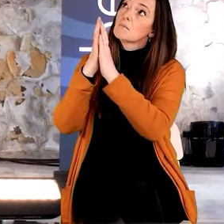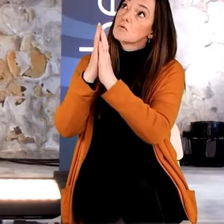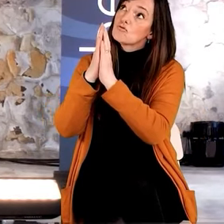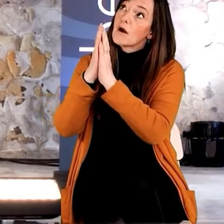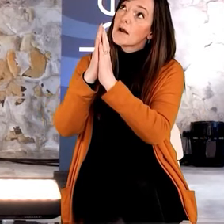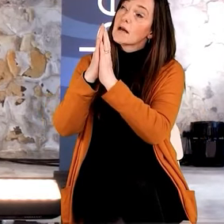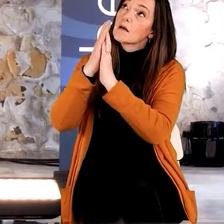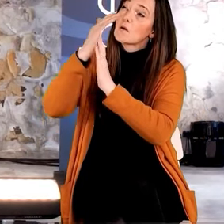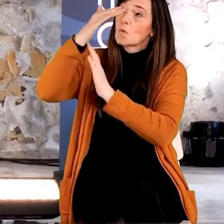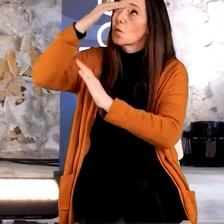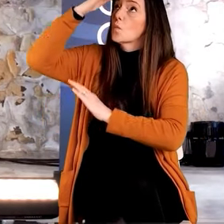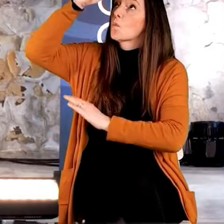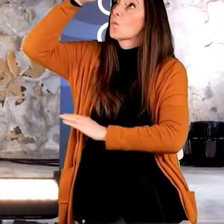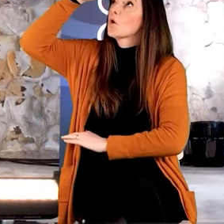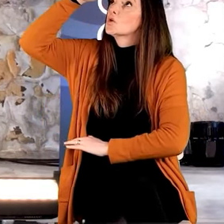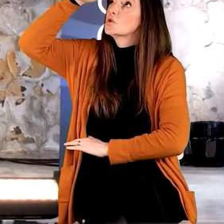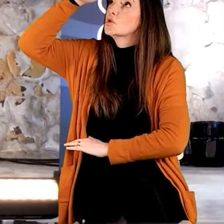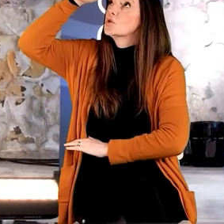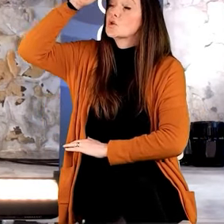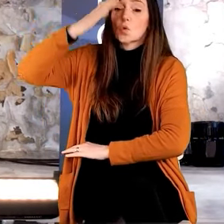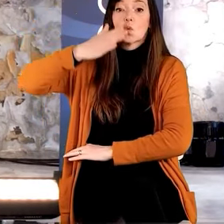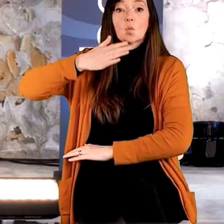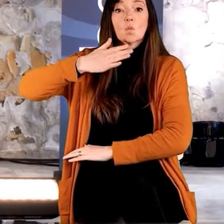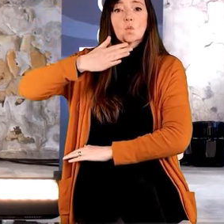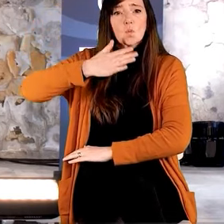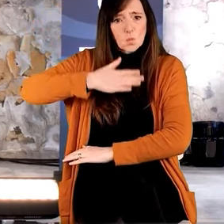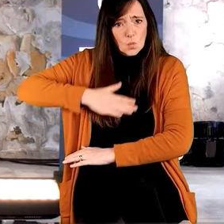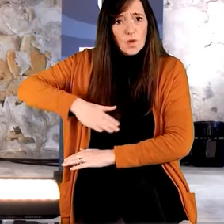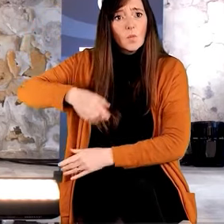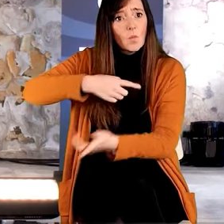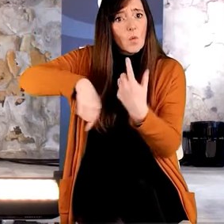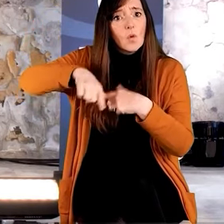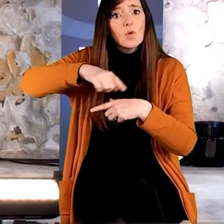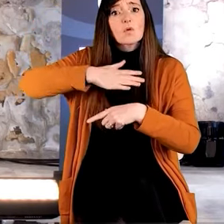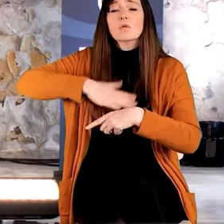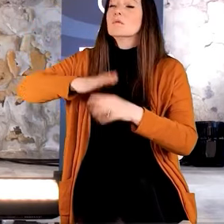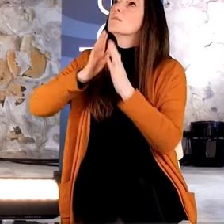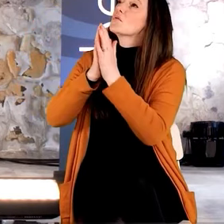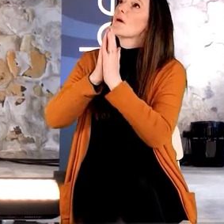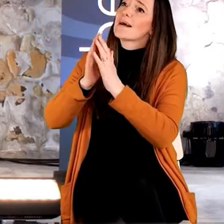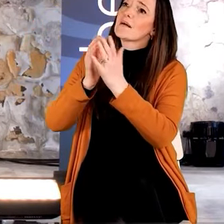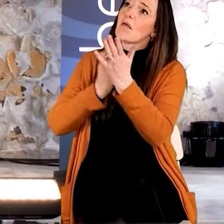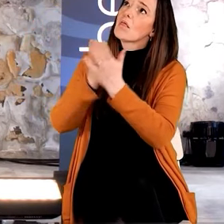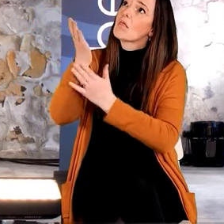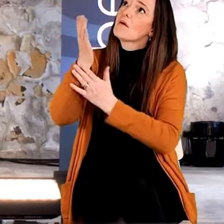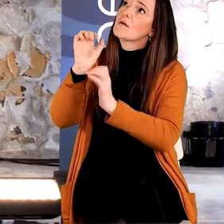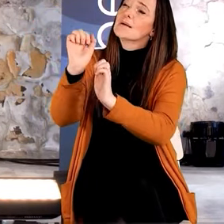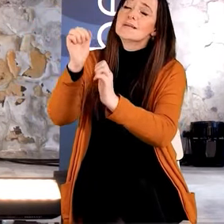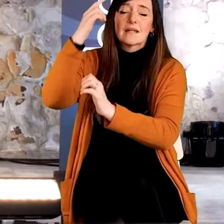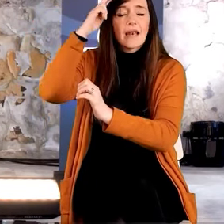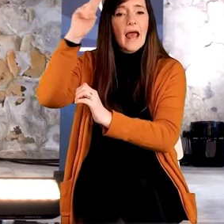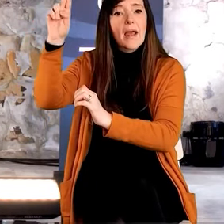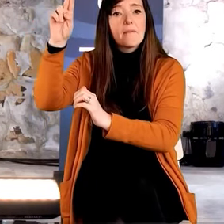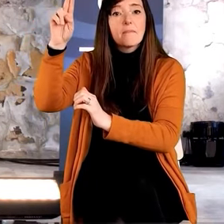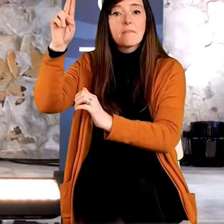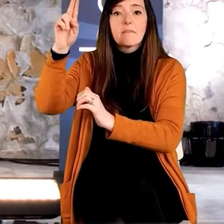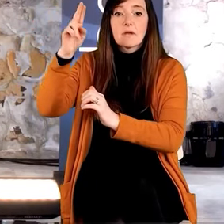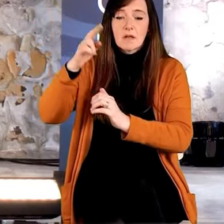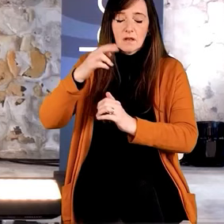praying, watching. And we want to pray in his name, clothed in his